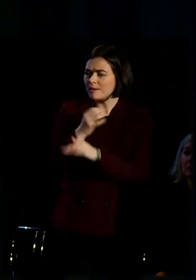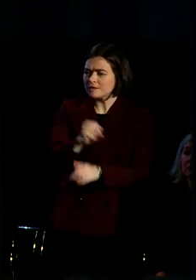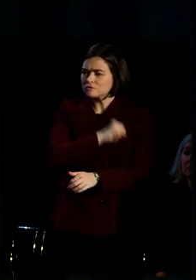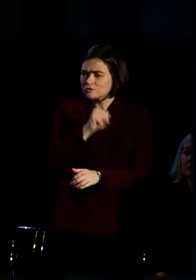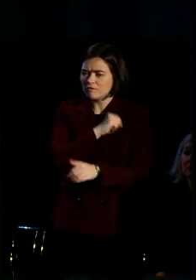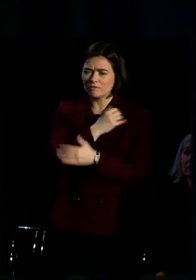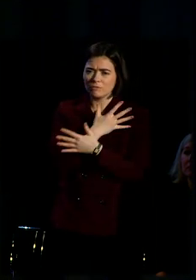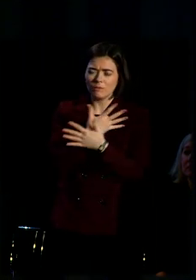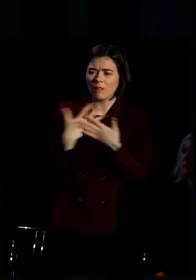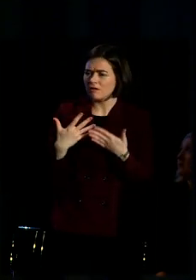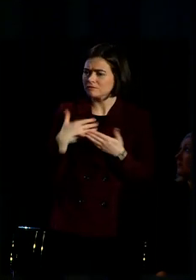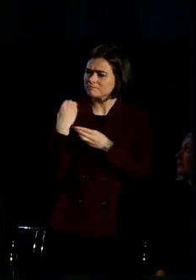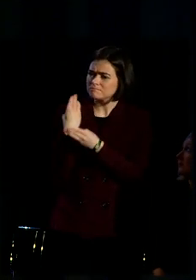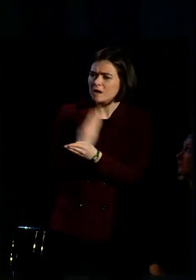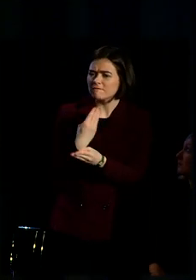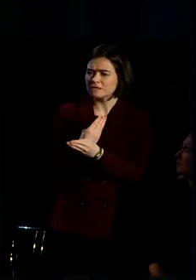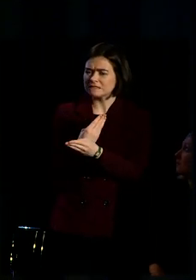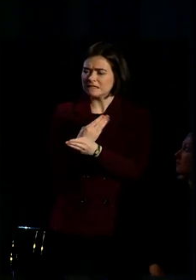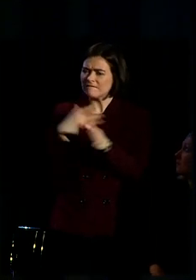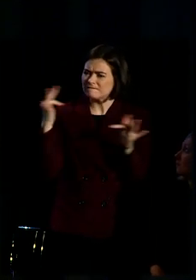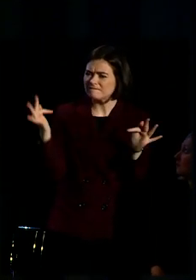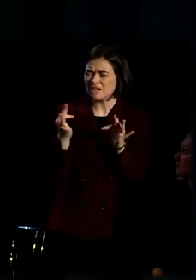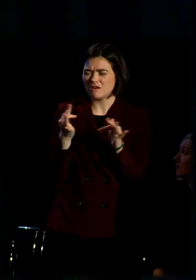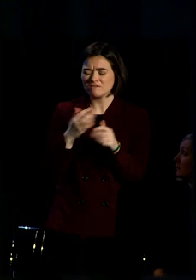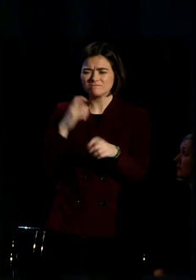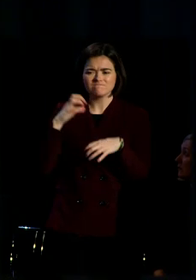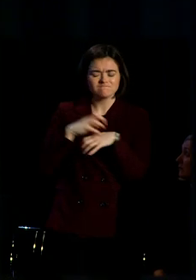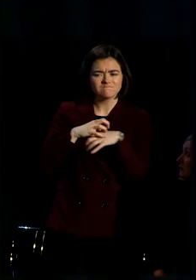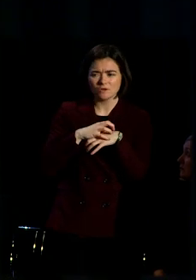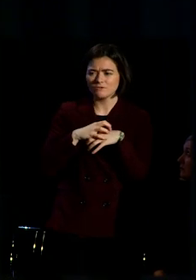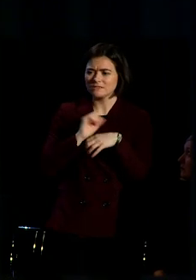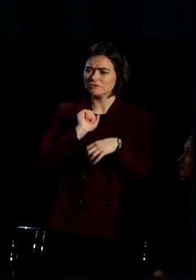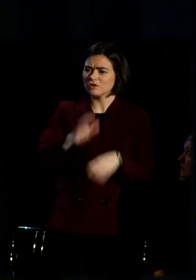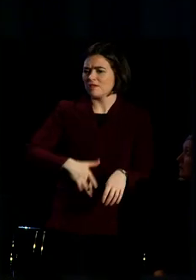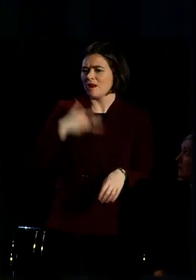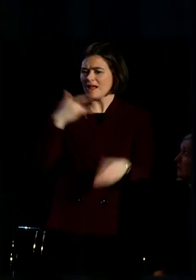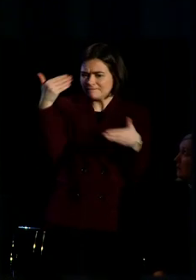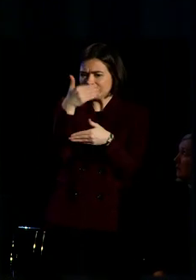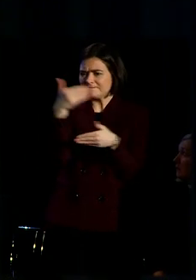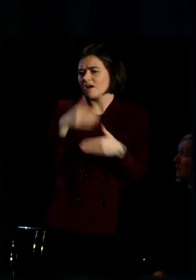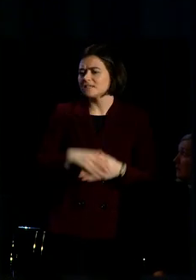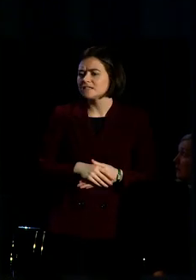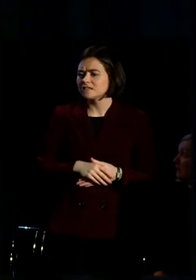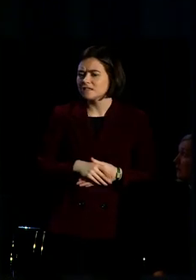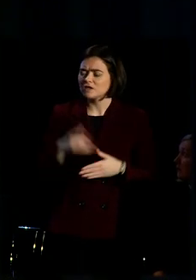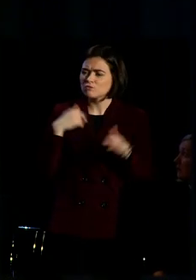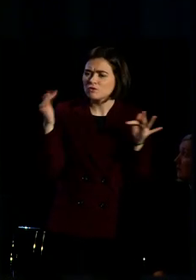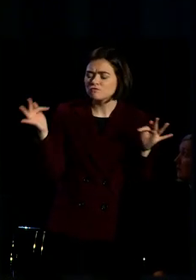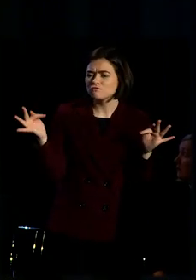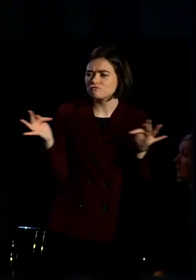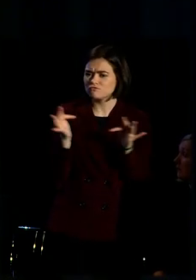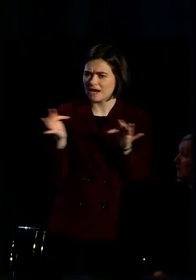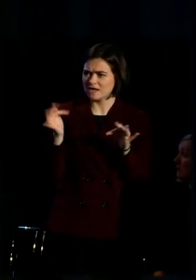deprivation, fear and hardship throughout their time in hiding. Afraid of vengeance from